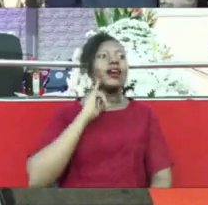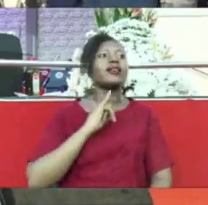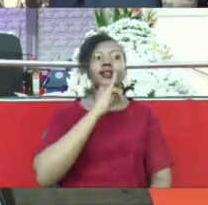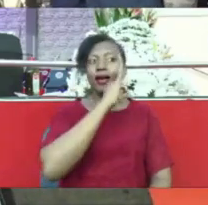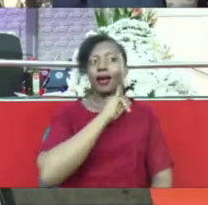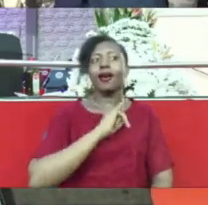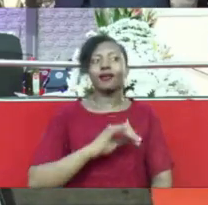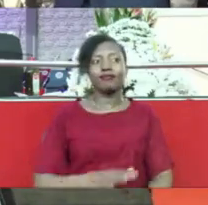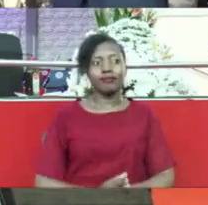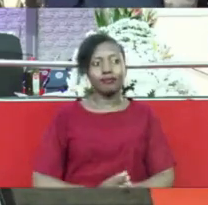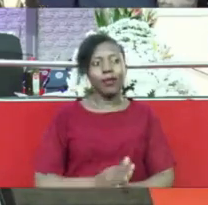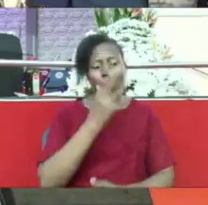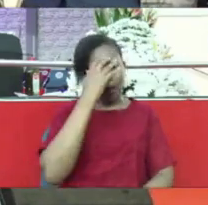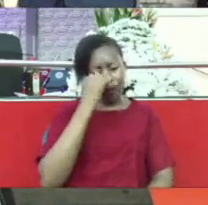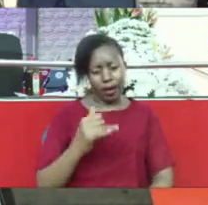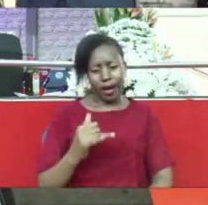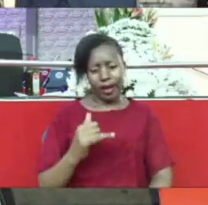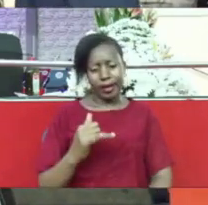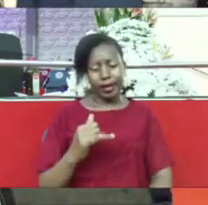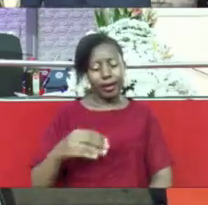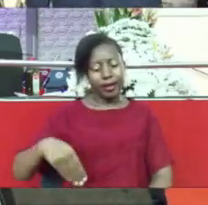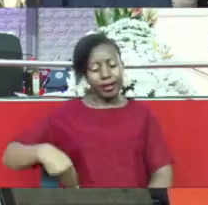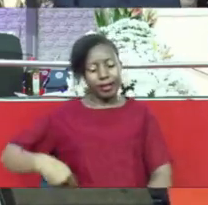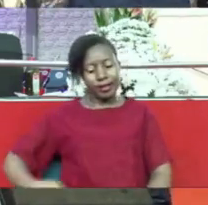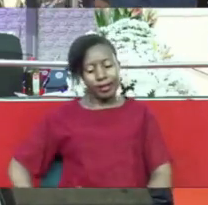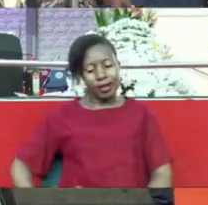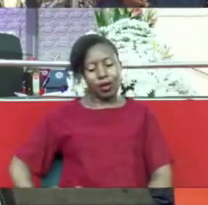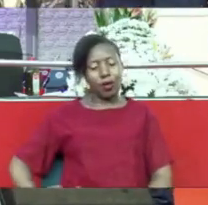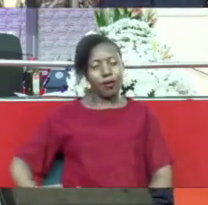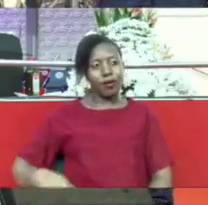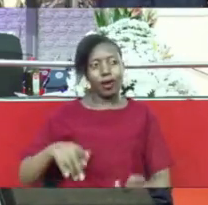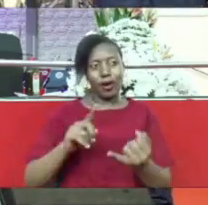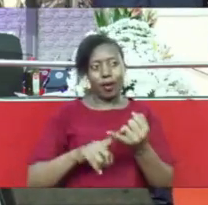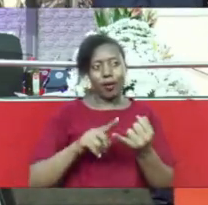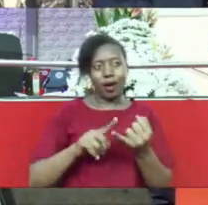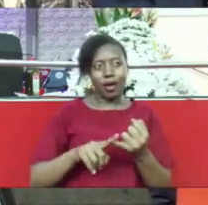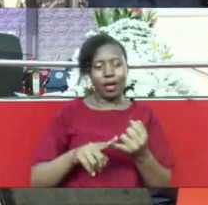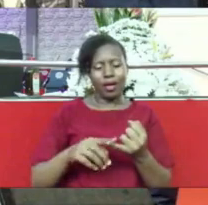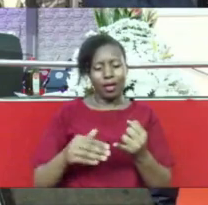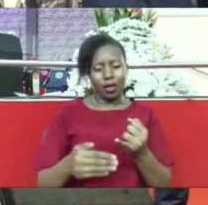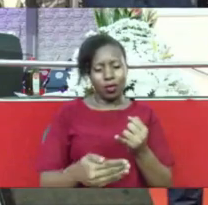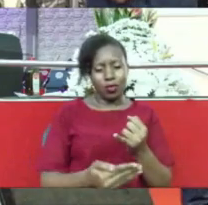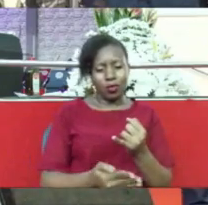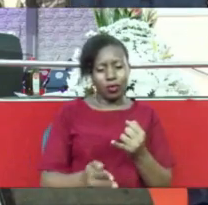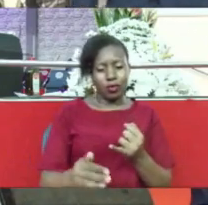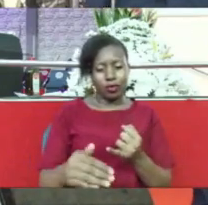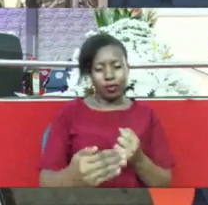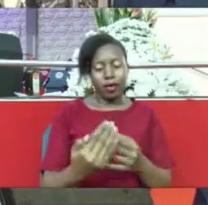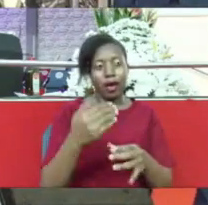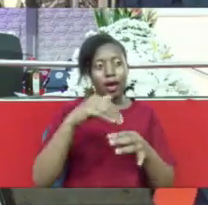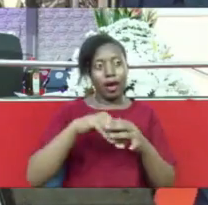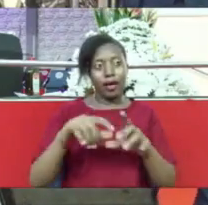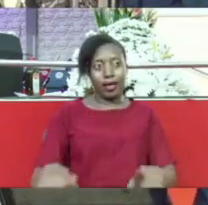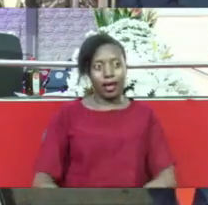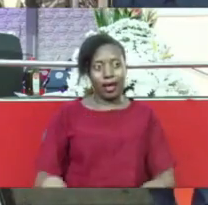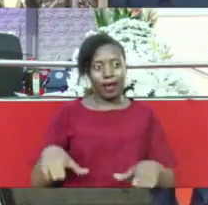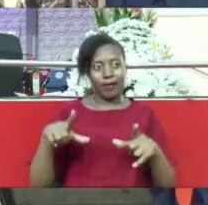Because he was number one, creeping in life. Kwa sababu alikuwa akitambaa kwenye maisha. And number